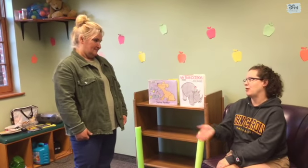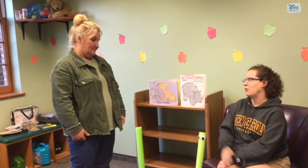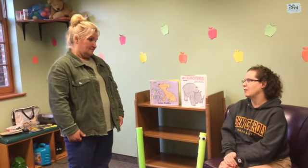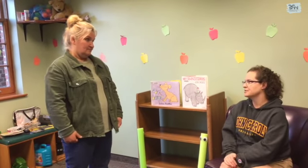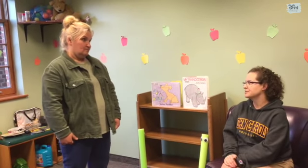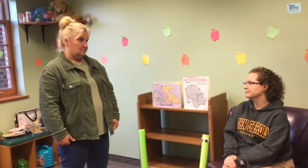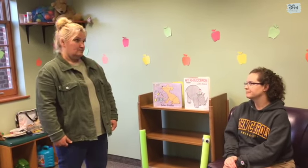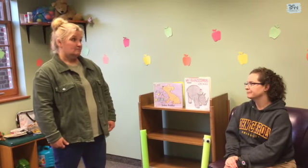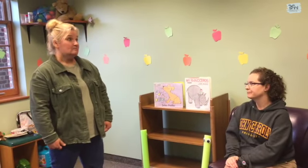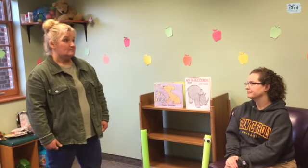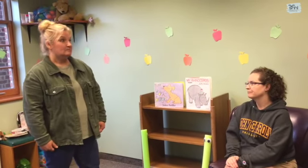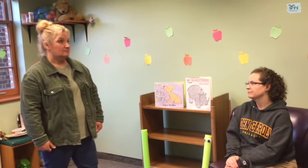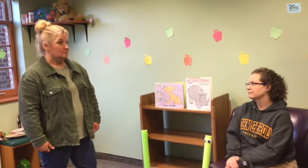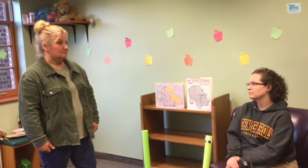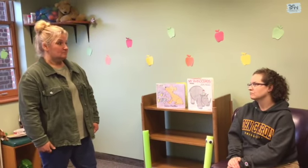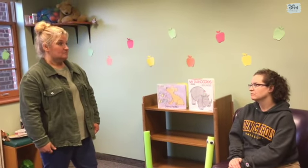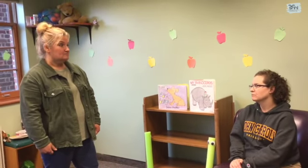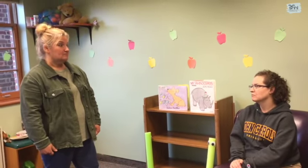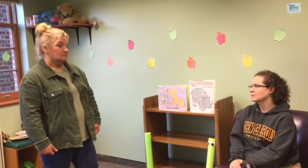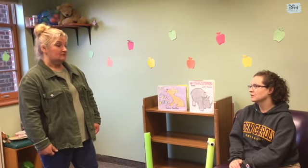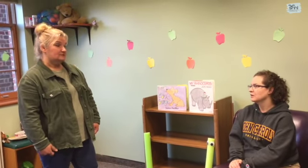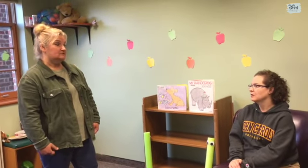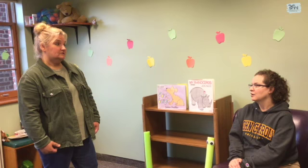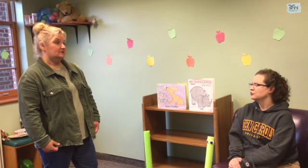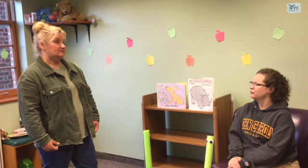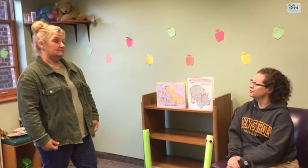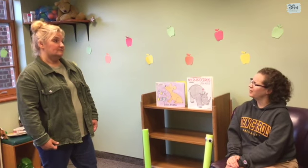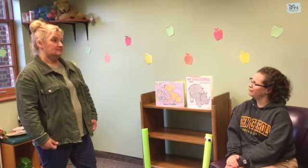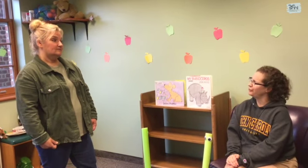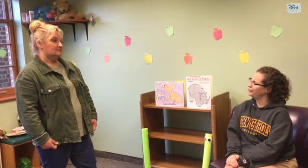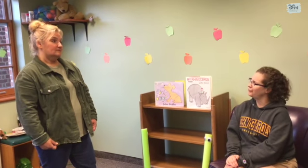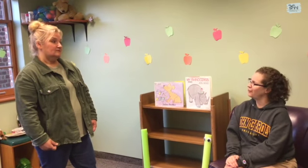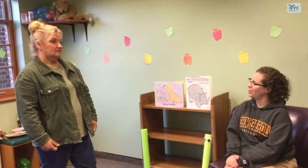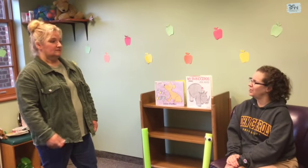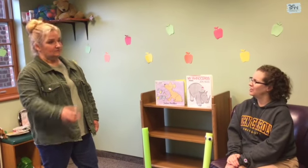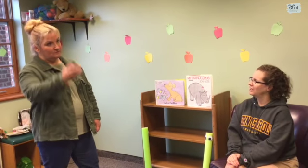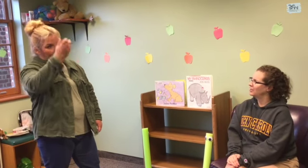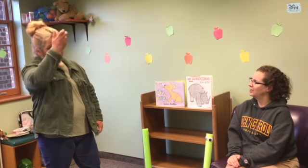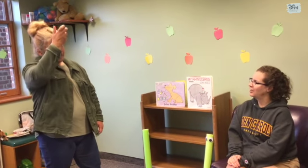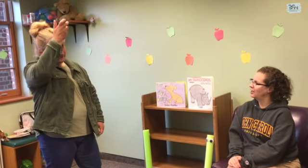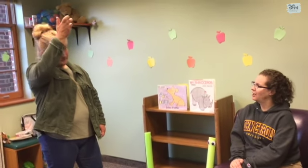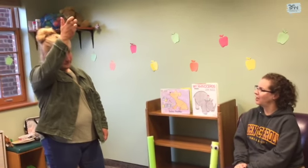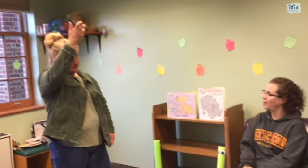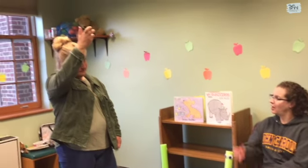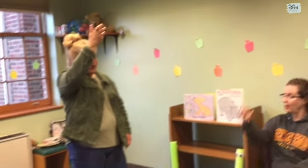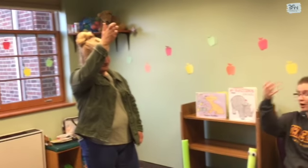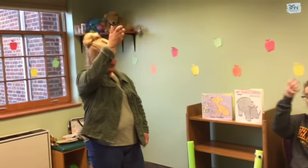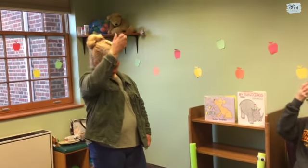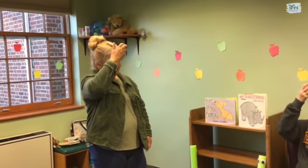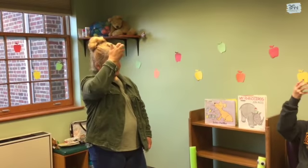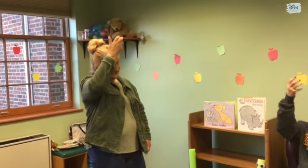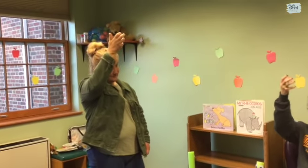with your eyeballs. It was really cool. That's interesting. Do you have a sign for a unicorn? Unicorn?